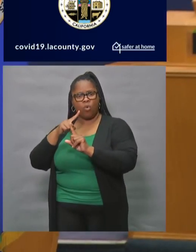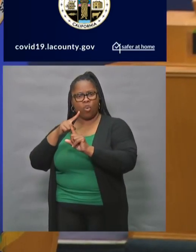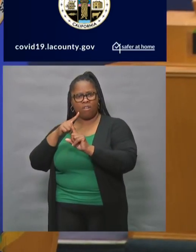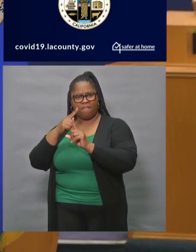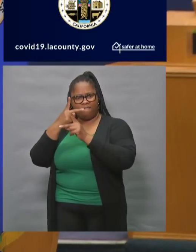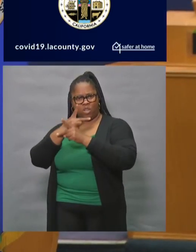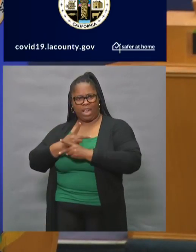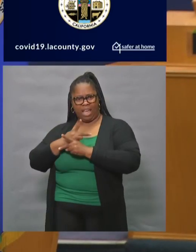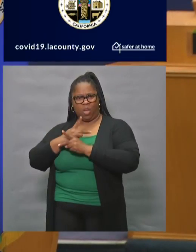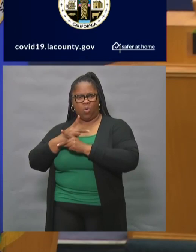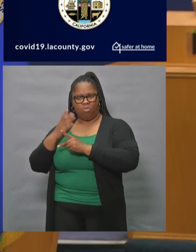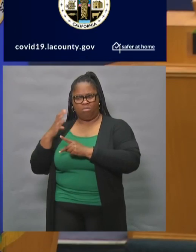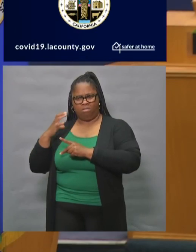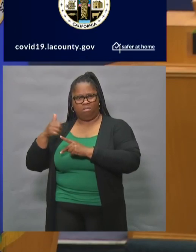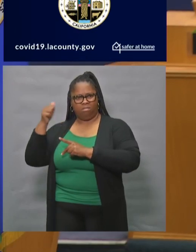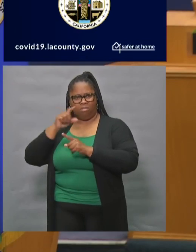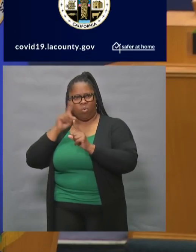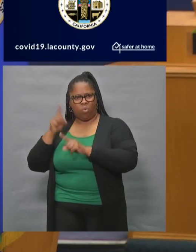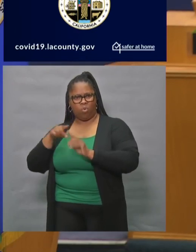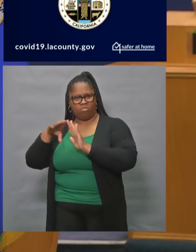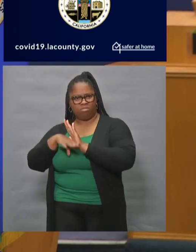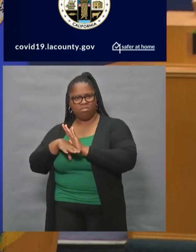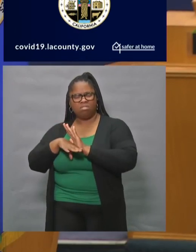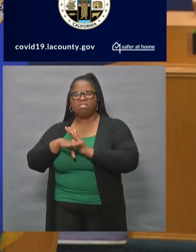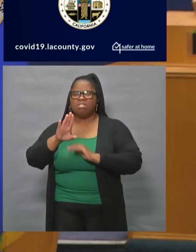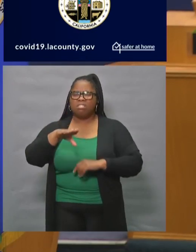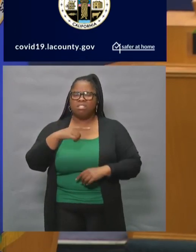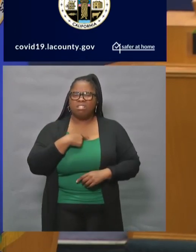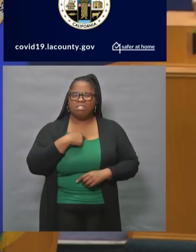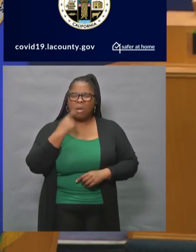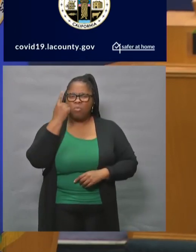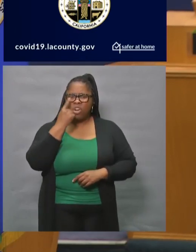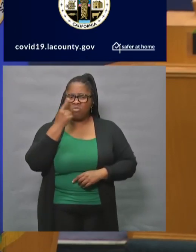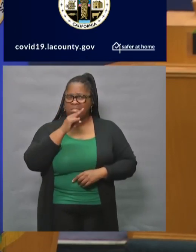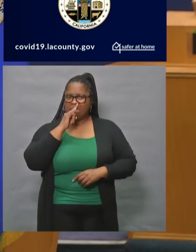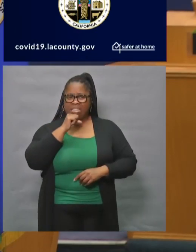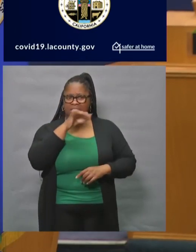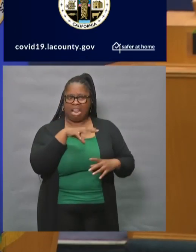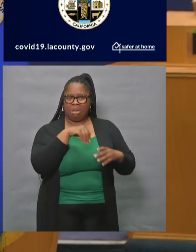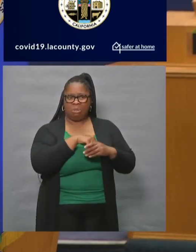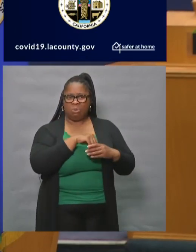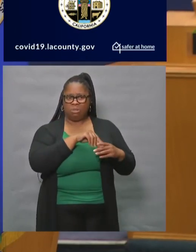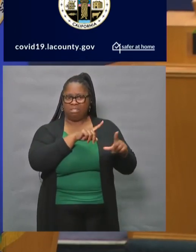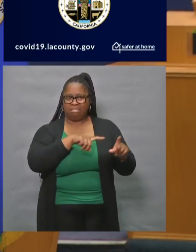kids were not included in the first round of testing, and I'm wondering why not. Thank you.